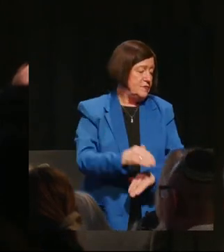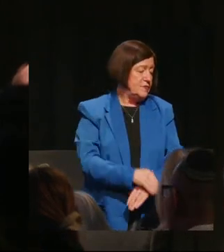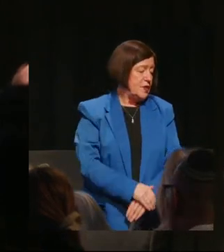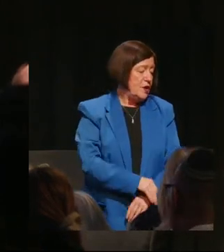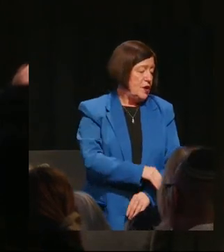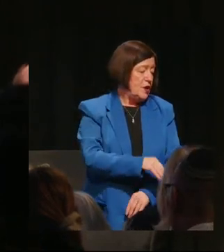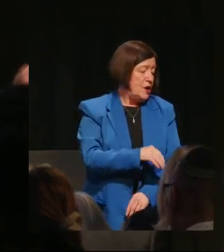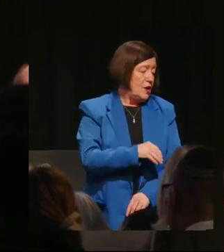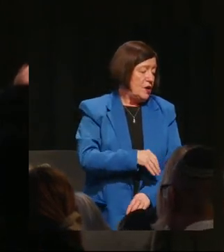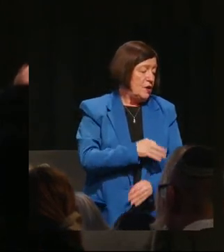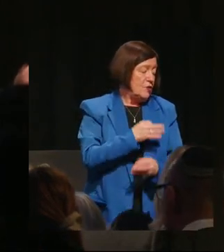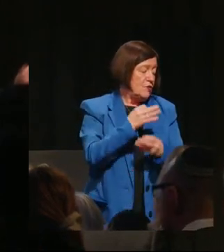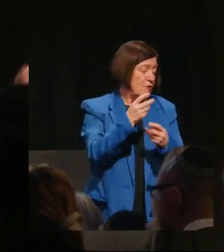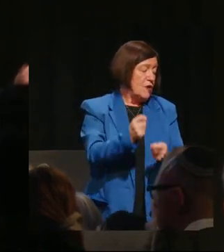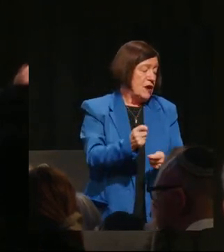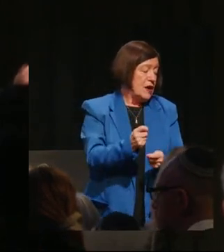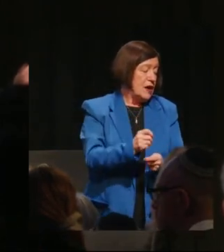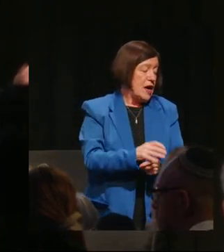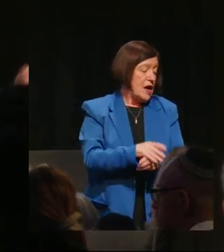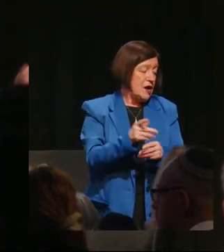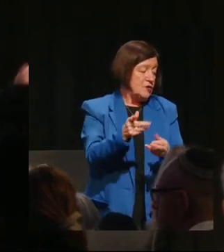mamromim